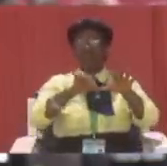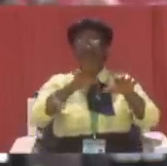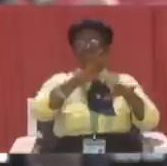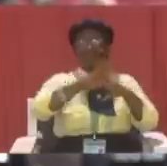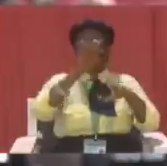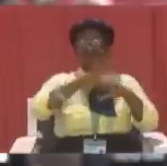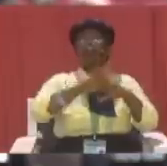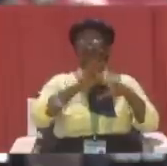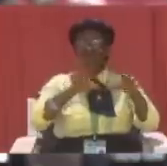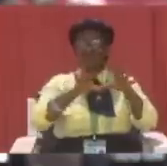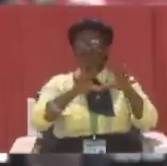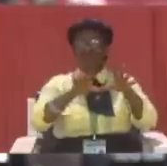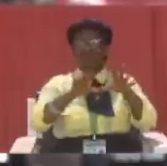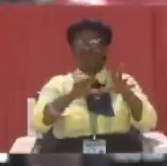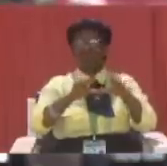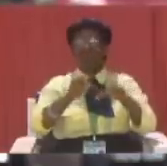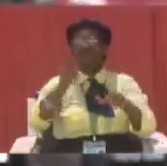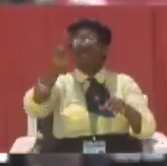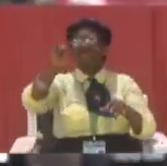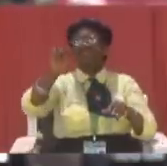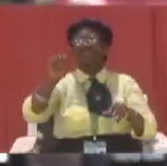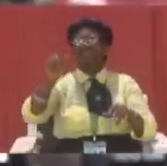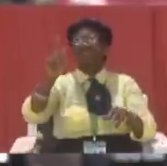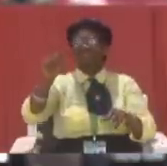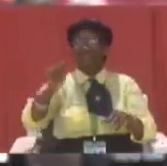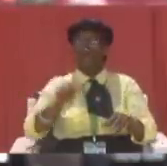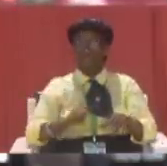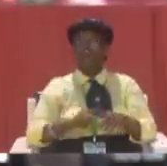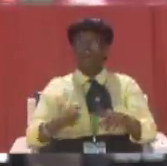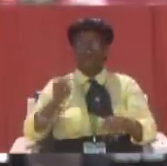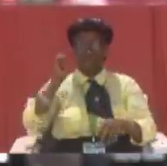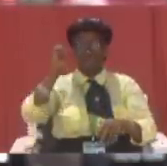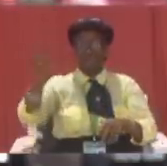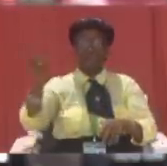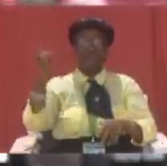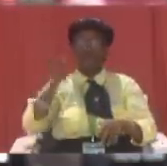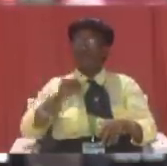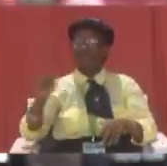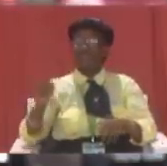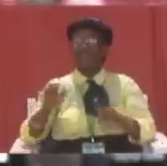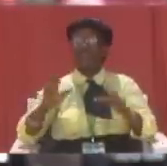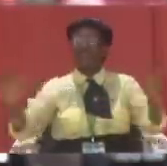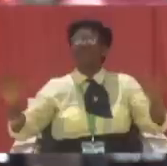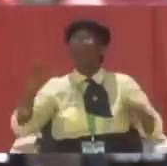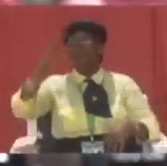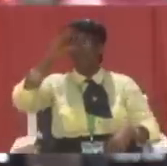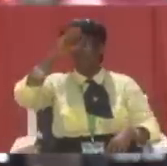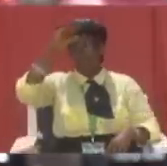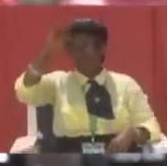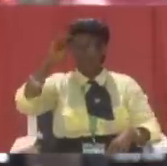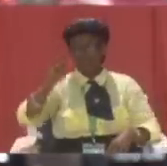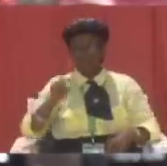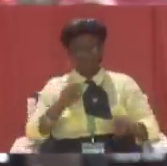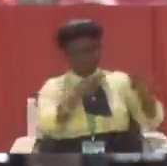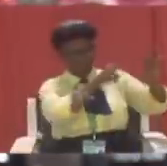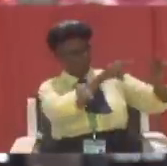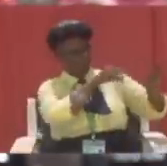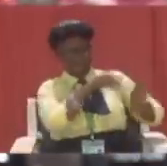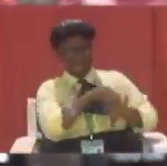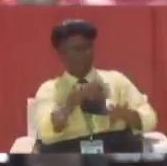But he was a big man. He looked at the dormitory and said, no, not me.